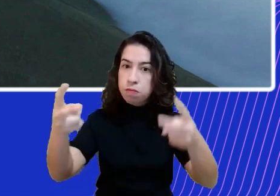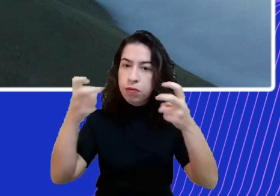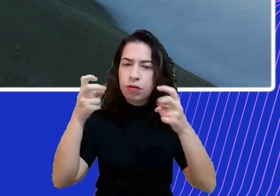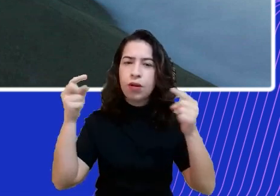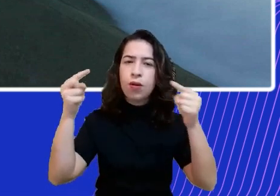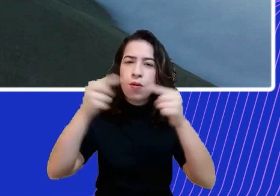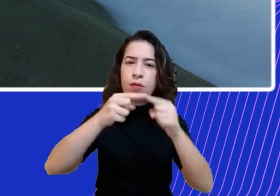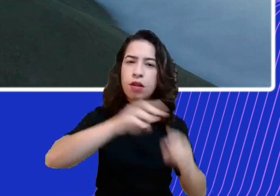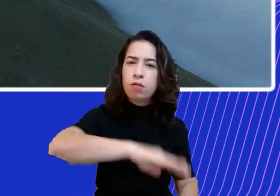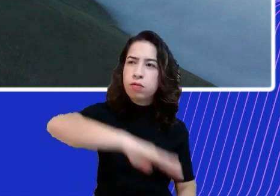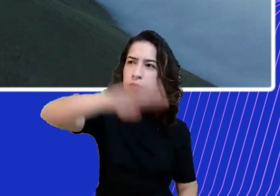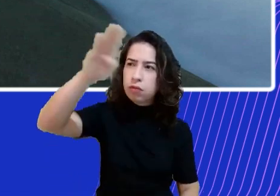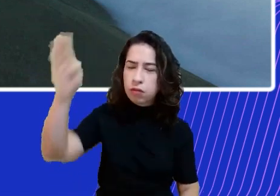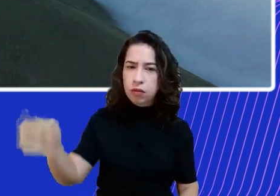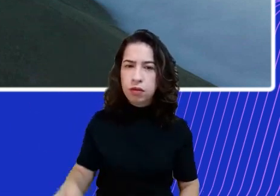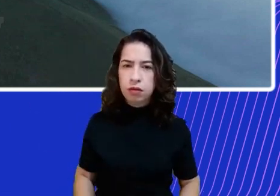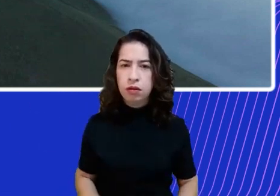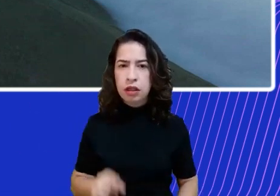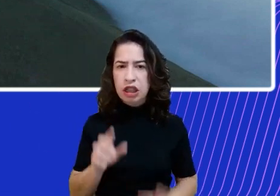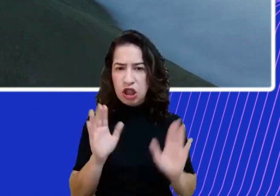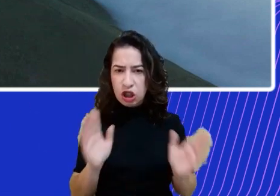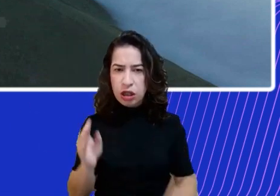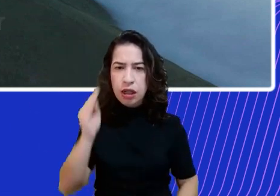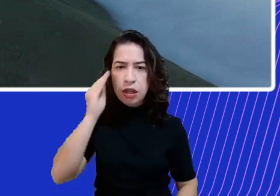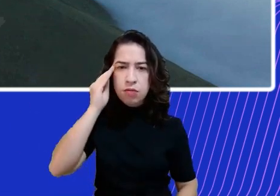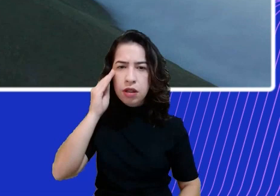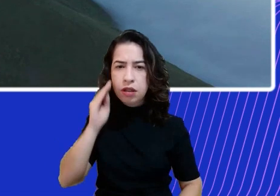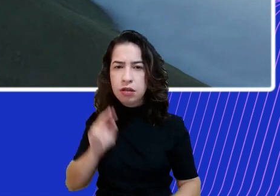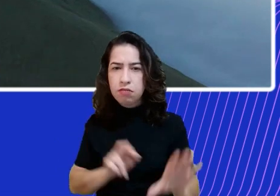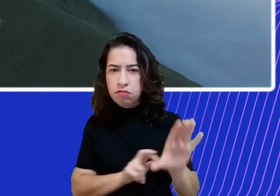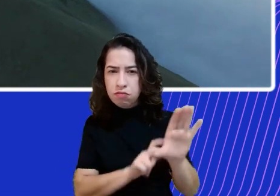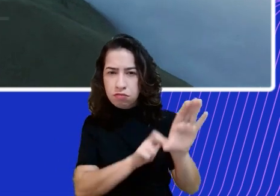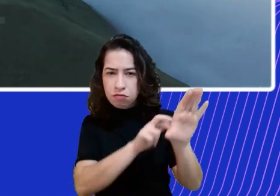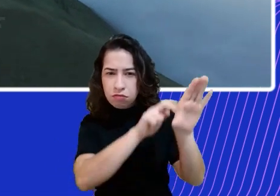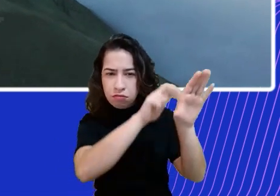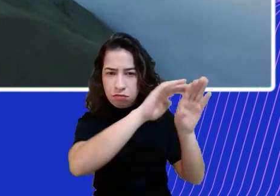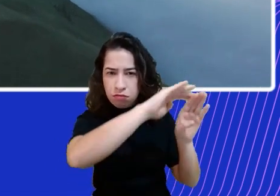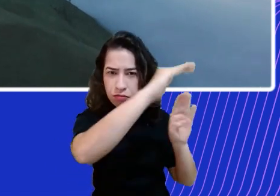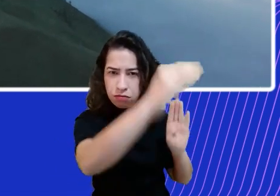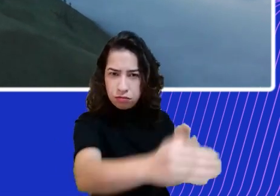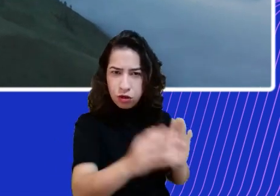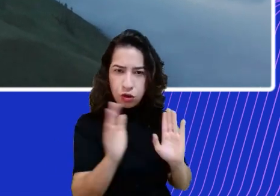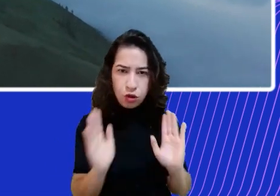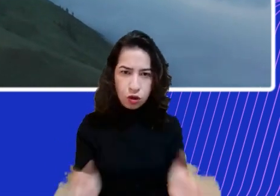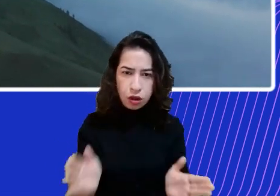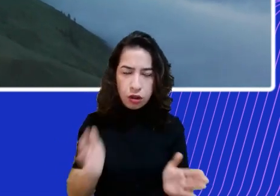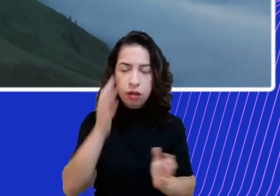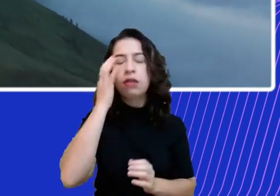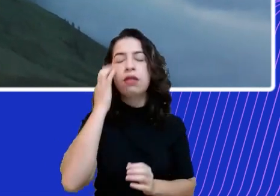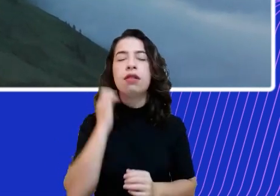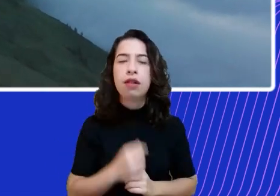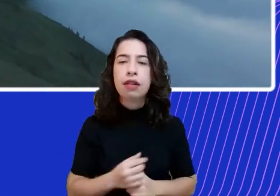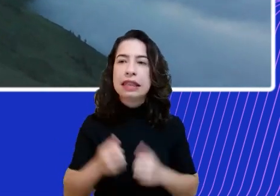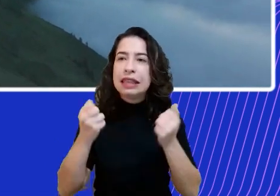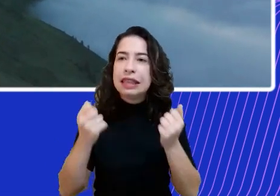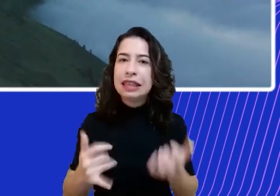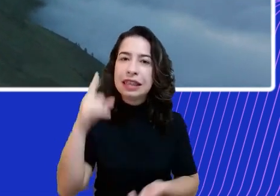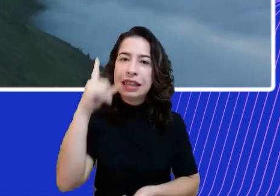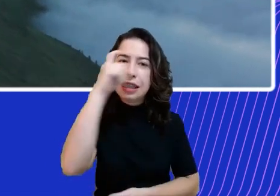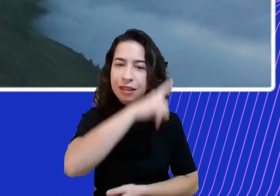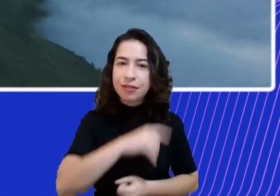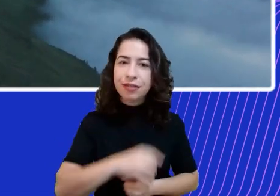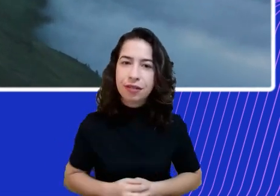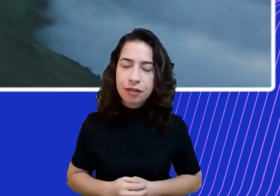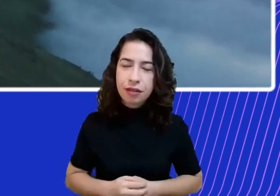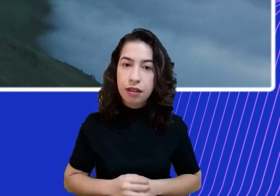hill. Have you ever climbed a hill, a mountain, and be there and have that experience? It's hard to explain